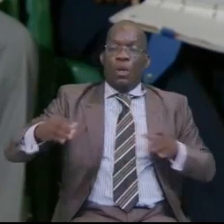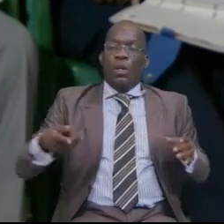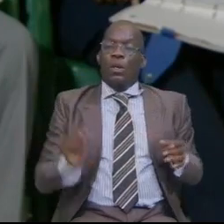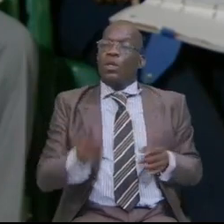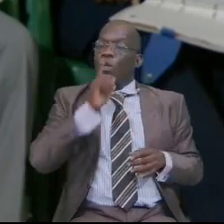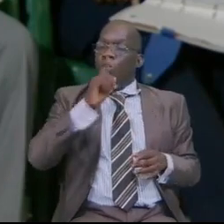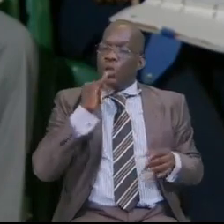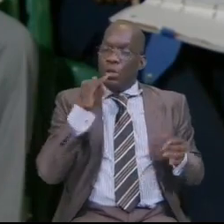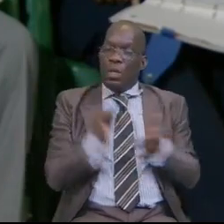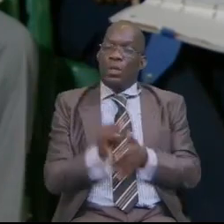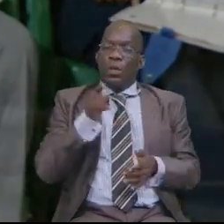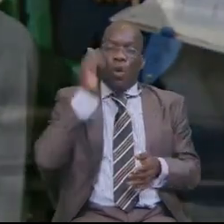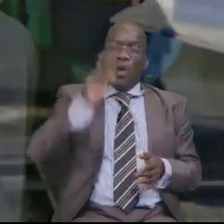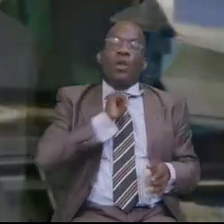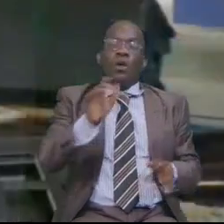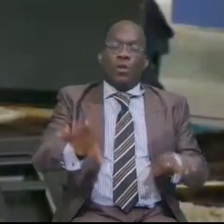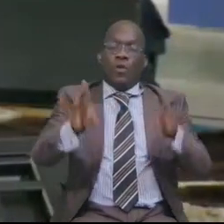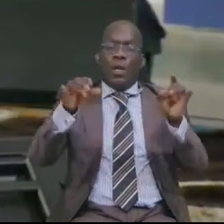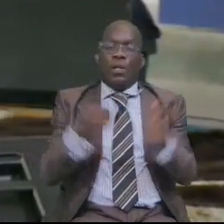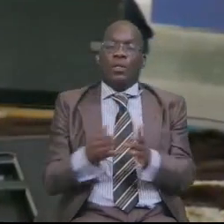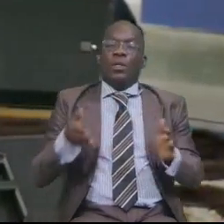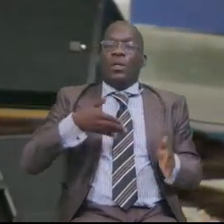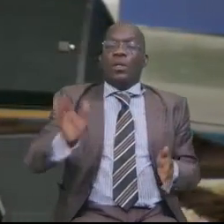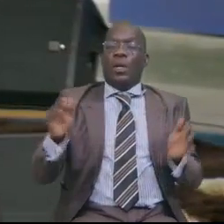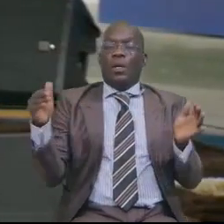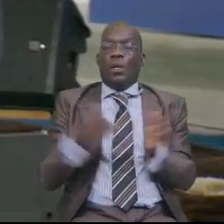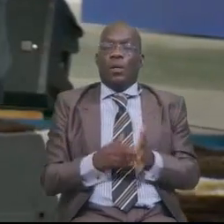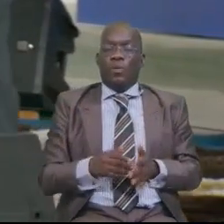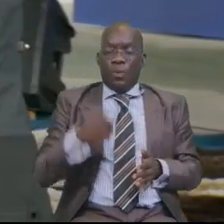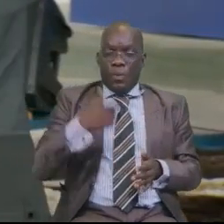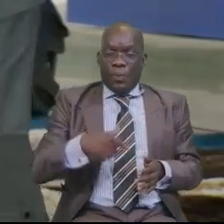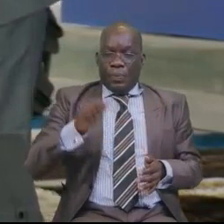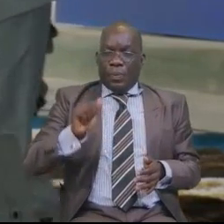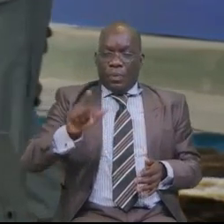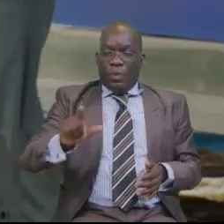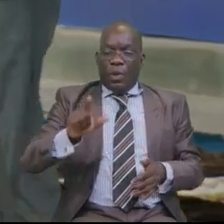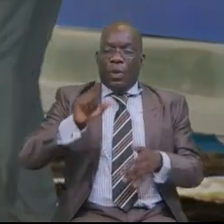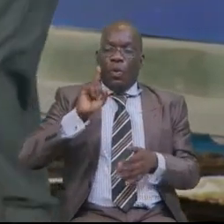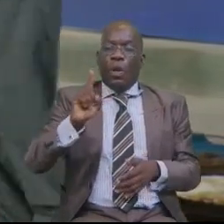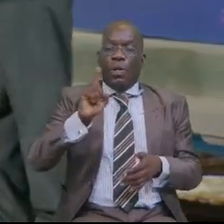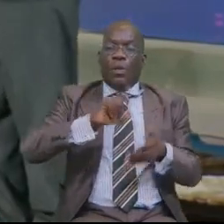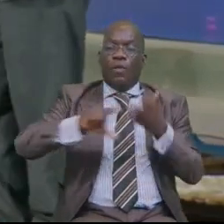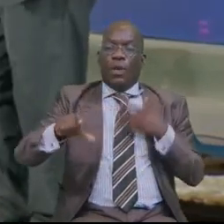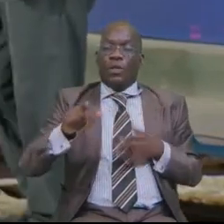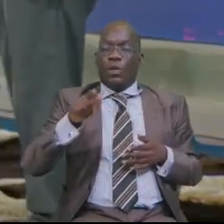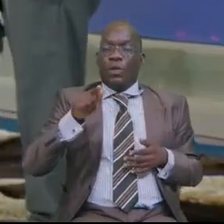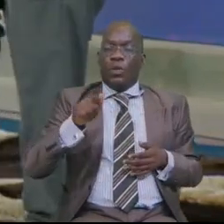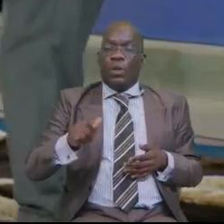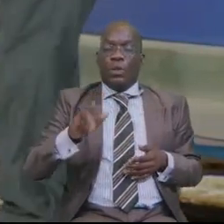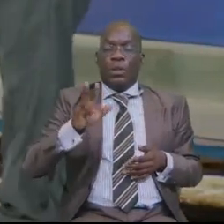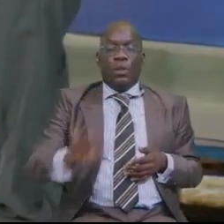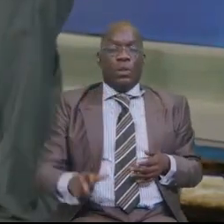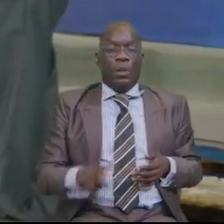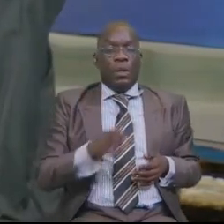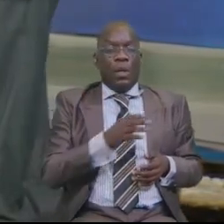find it there anymore. We're looking at Galatians chapter 1. I'm reading from verse 23. And they had